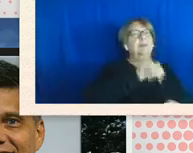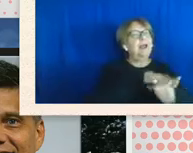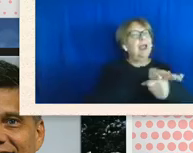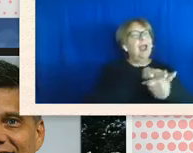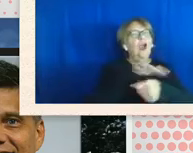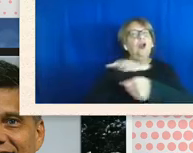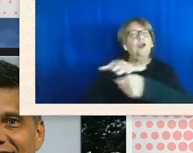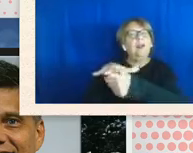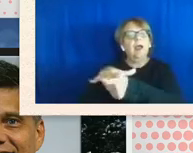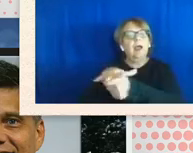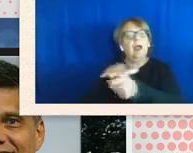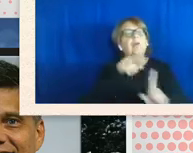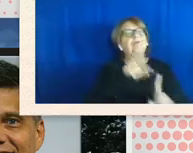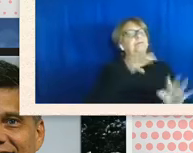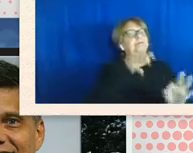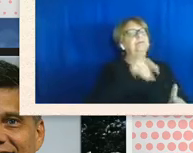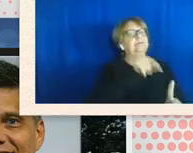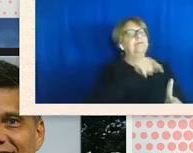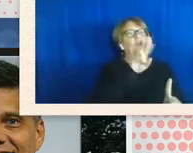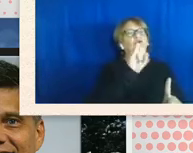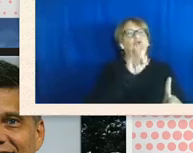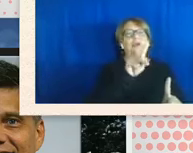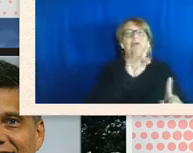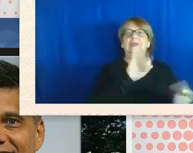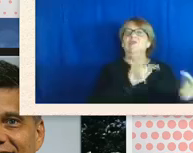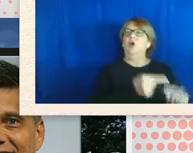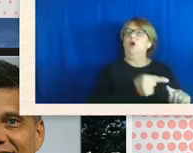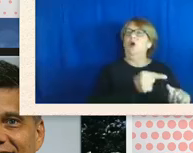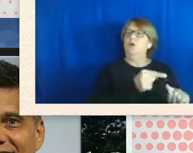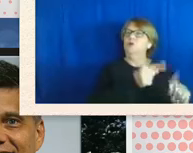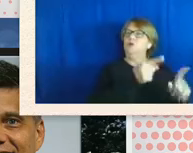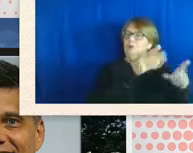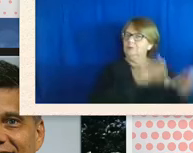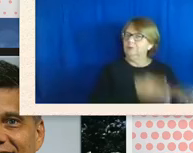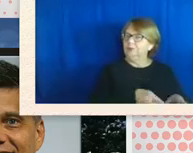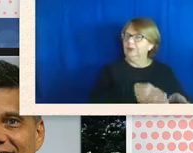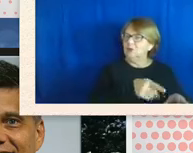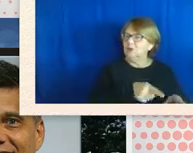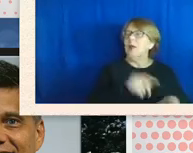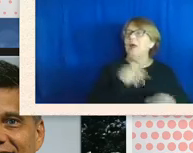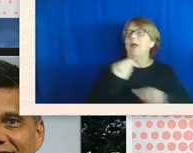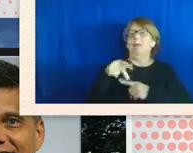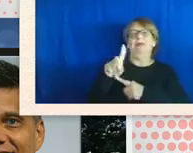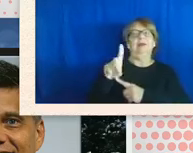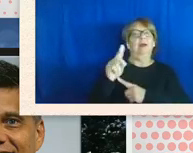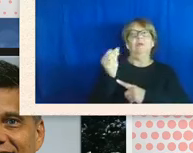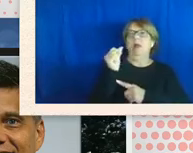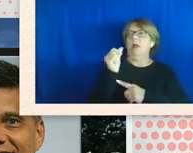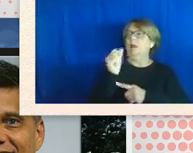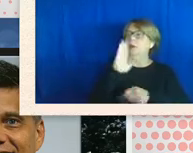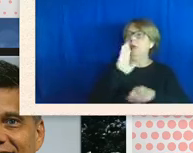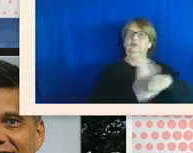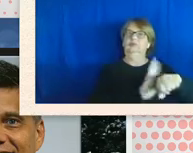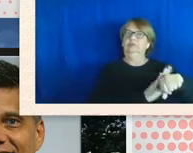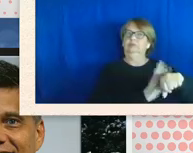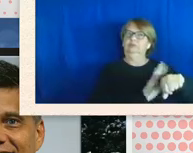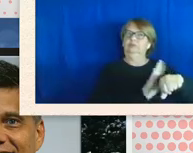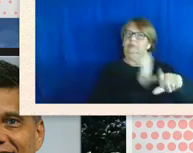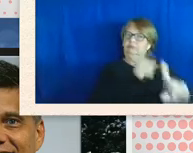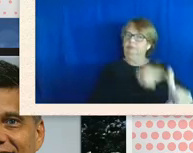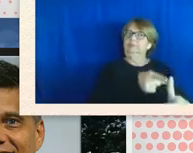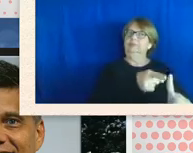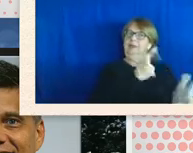determined that there's a risk of harm to the individual, APD will automatically be alerted about those issues for